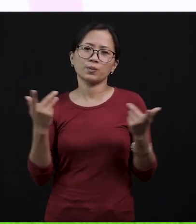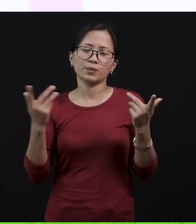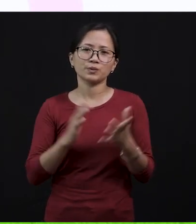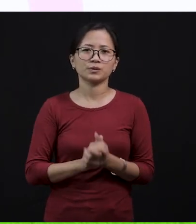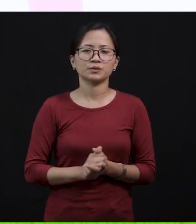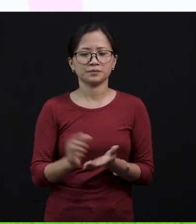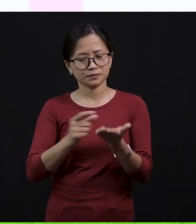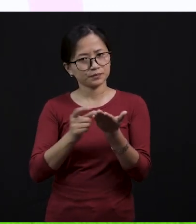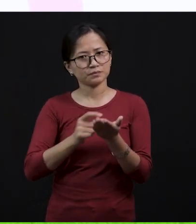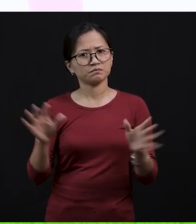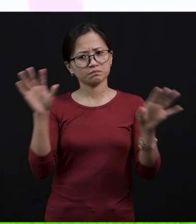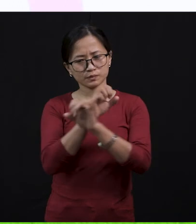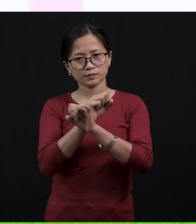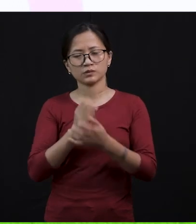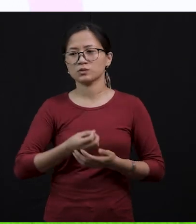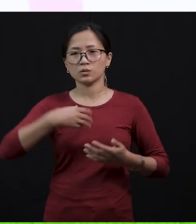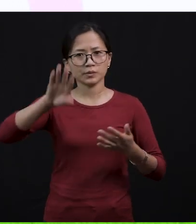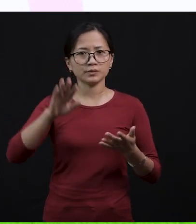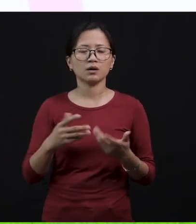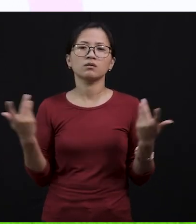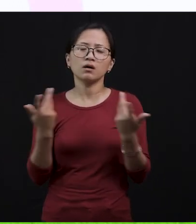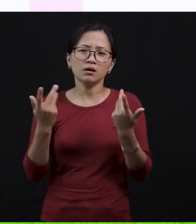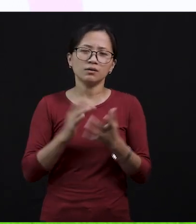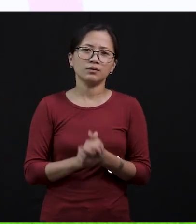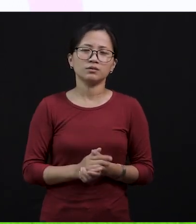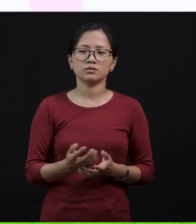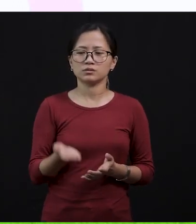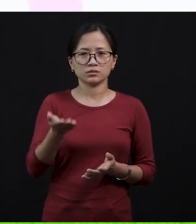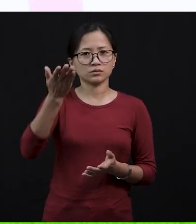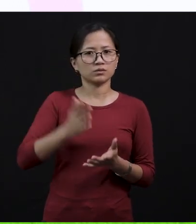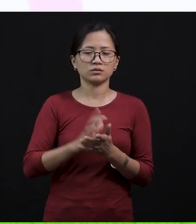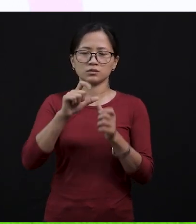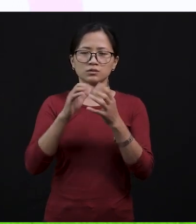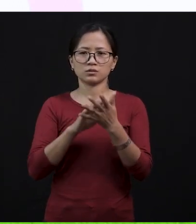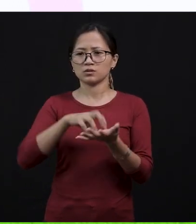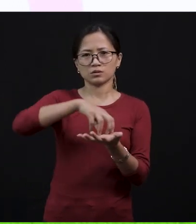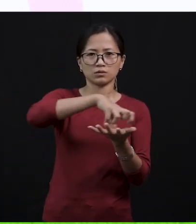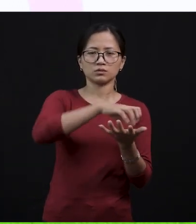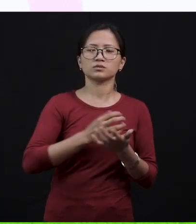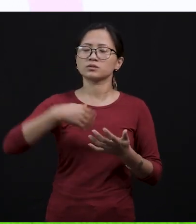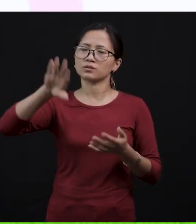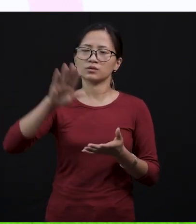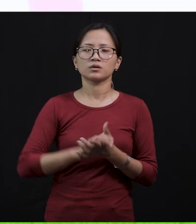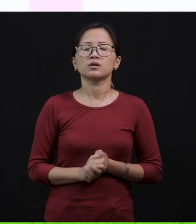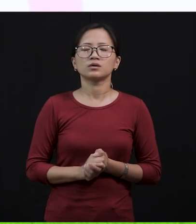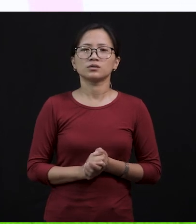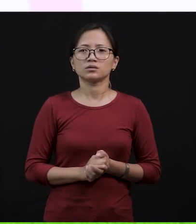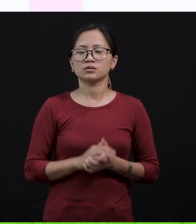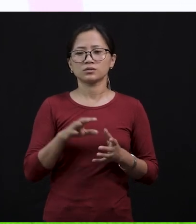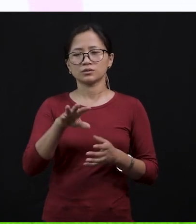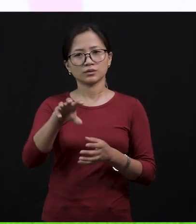my eraser disappeared? It seems as though it has grown some legs and crawled away. So when you do that, you